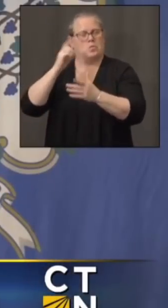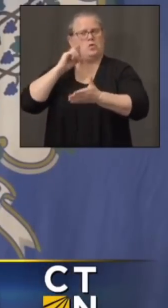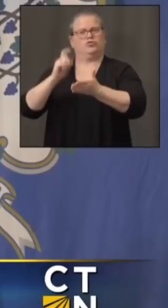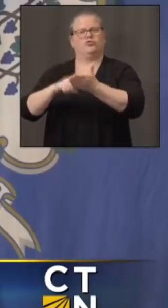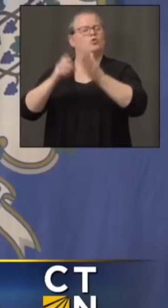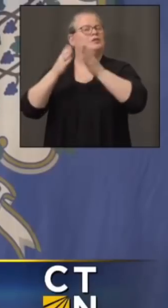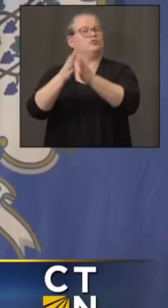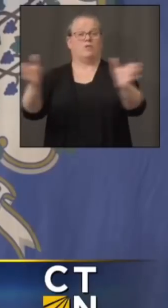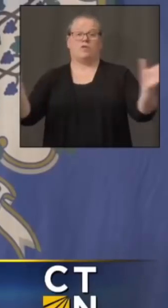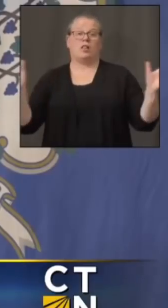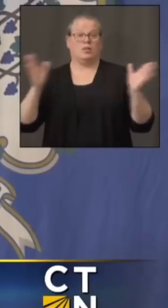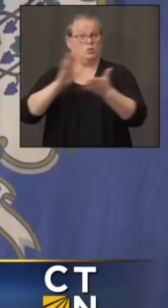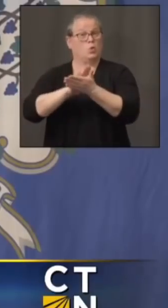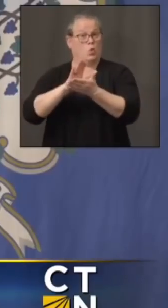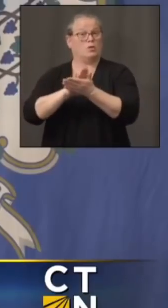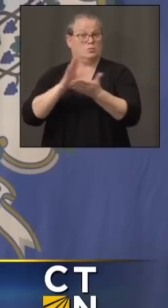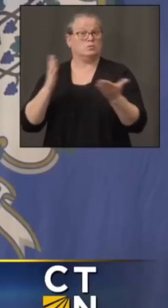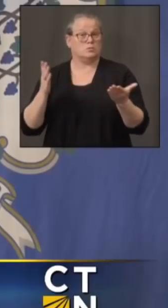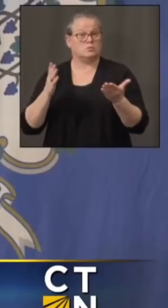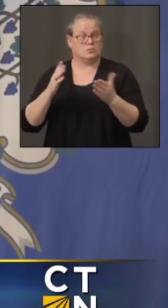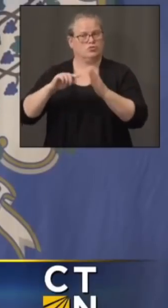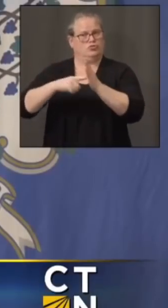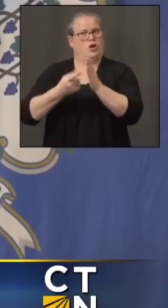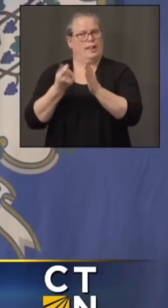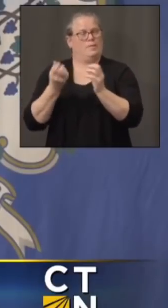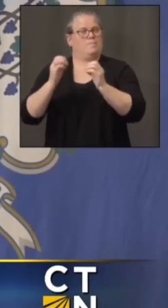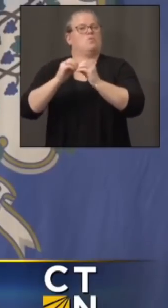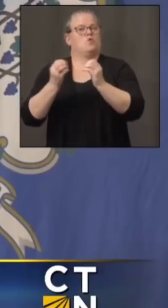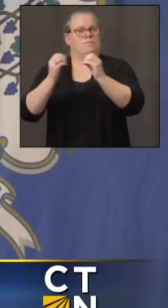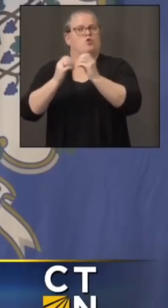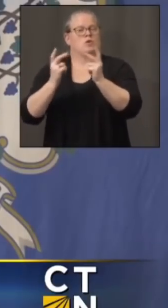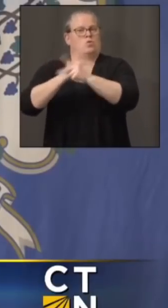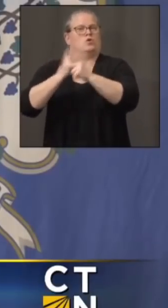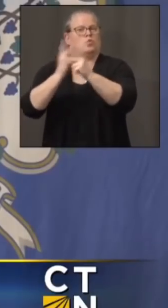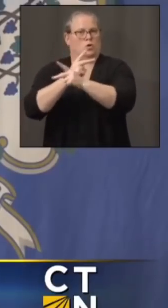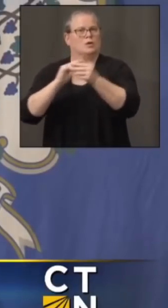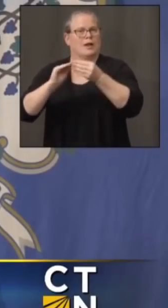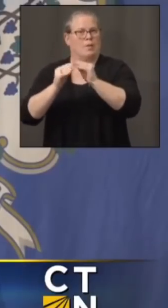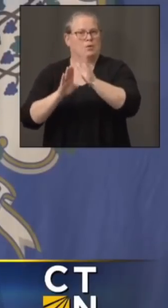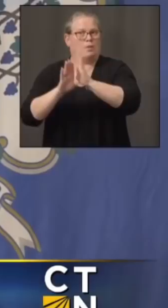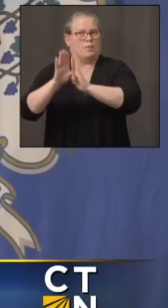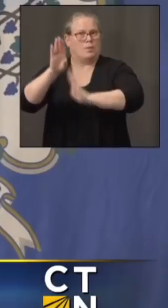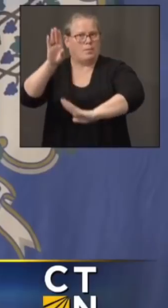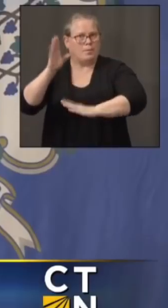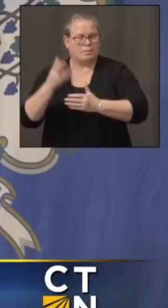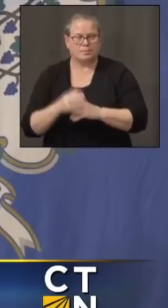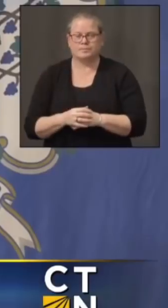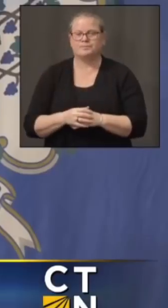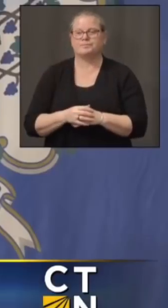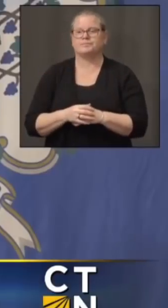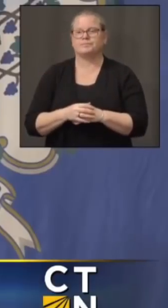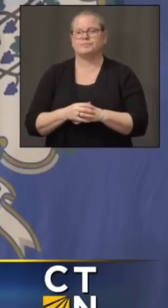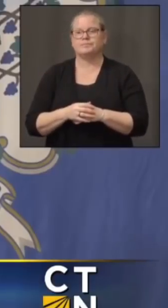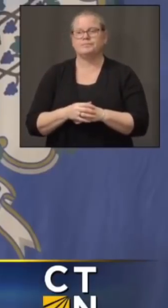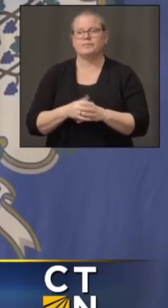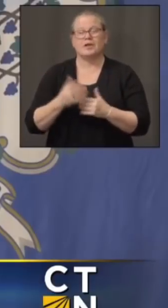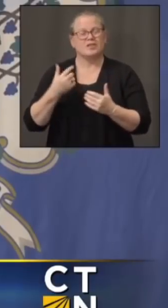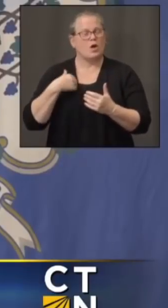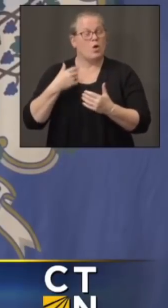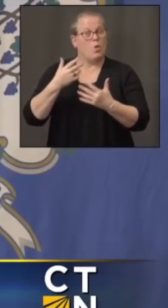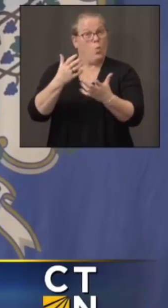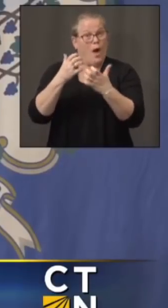when I look at schools, because that would probably be something we want to keep open as long as we can. I'm looking at Europe and other places where they've